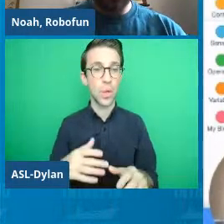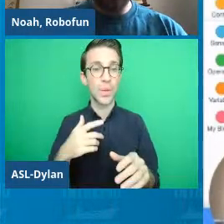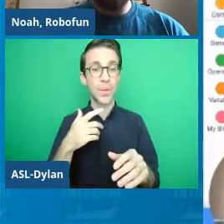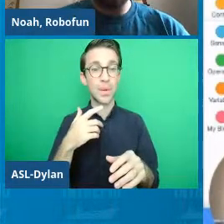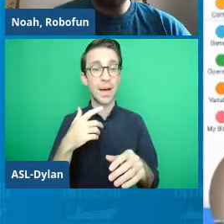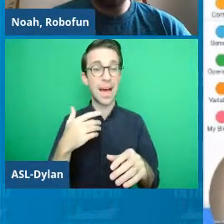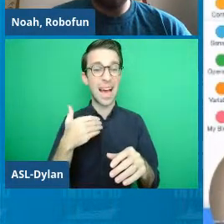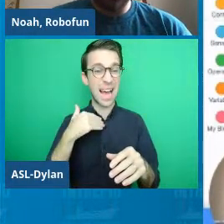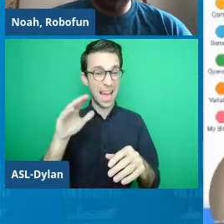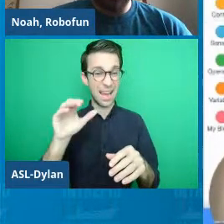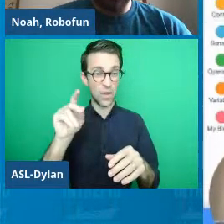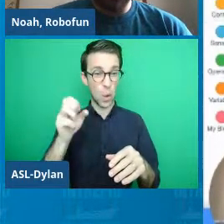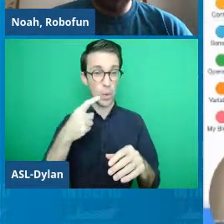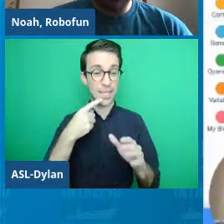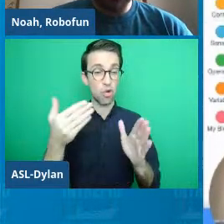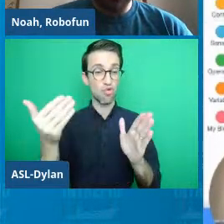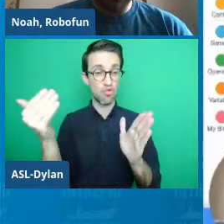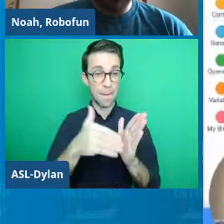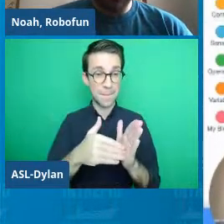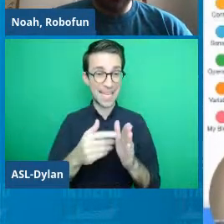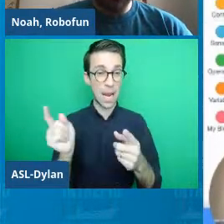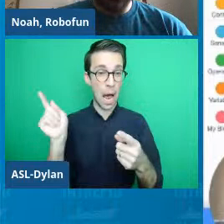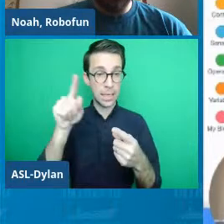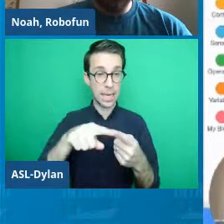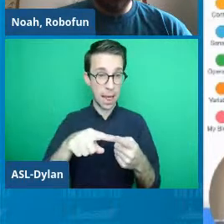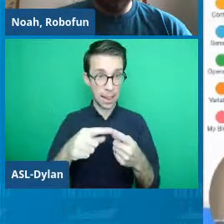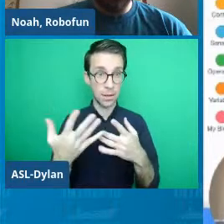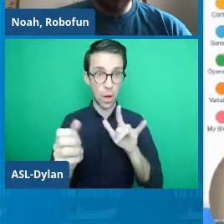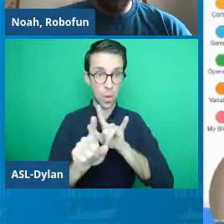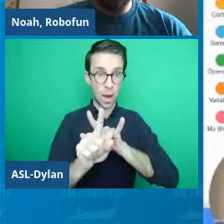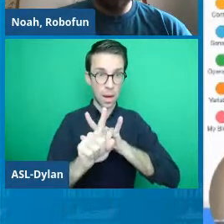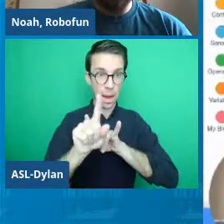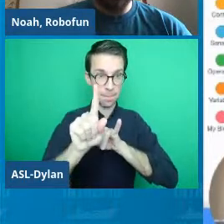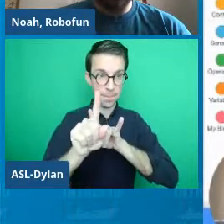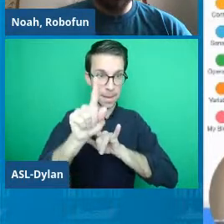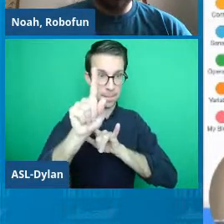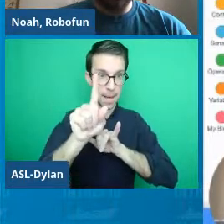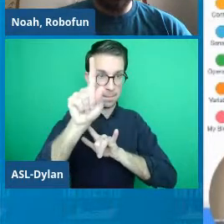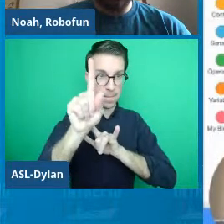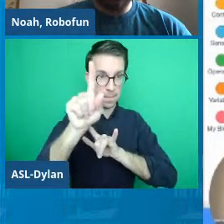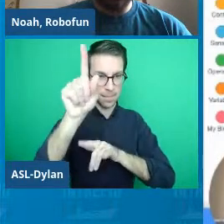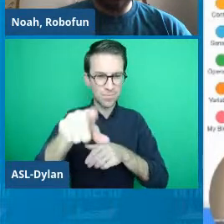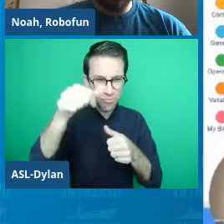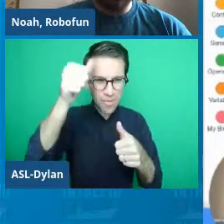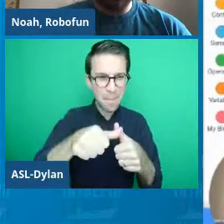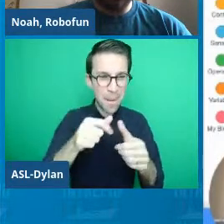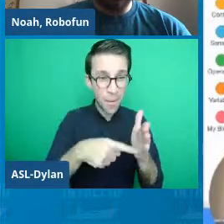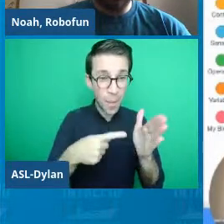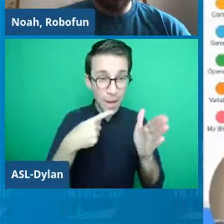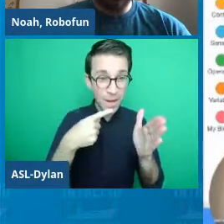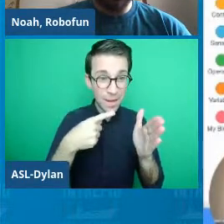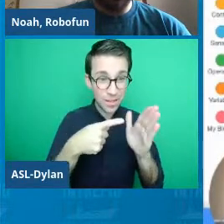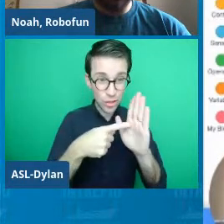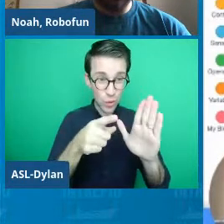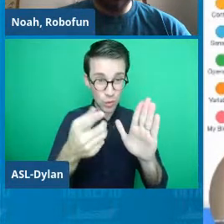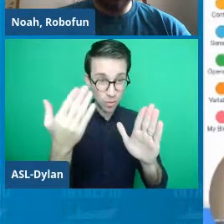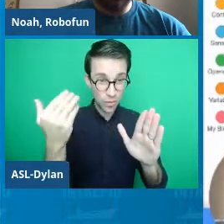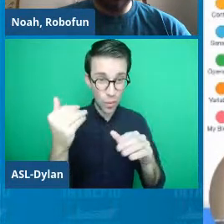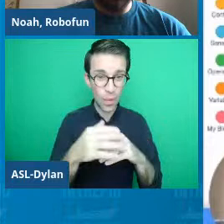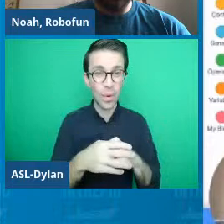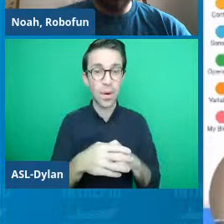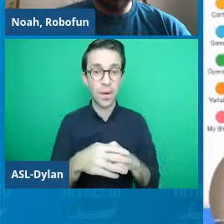until. And what I want it to repeat doing is going up. So if you remember what I showed you before, we can do point